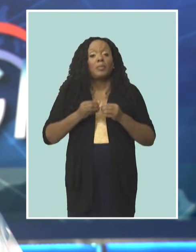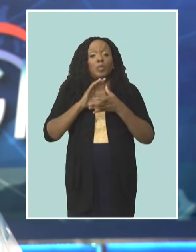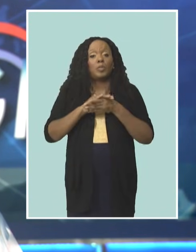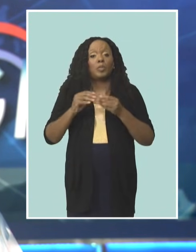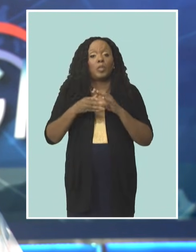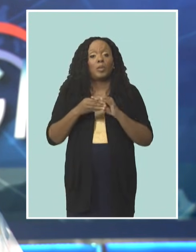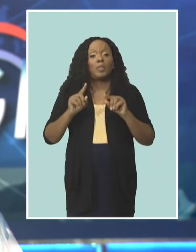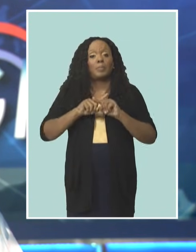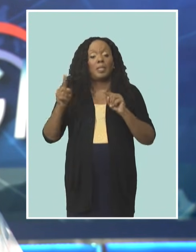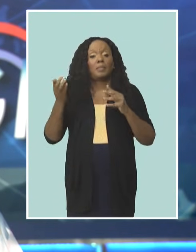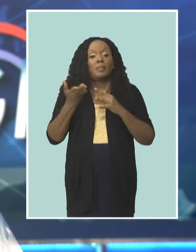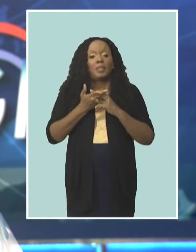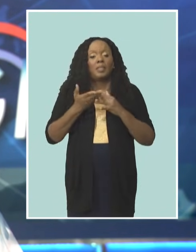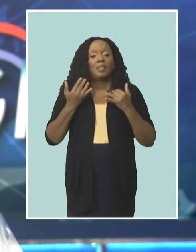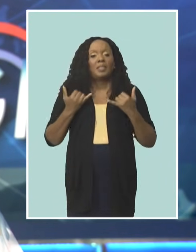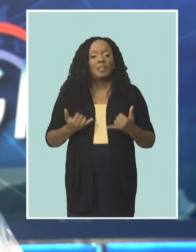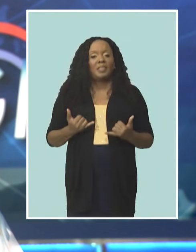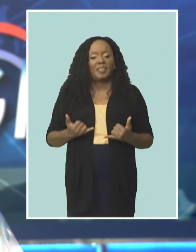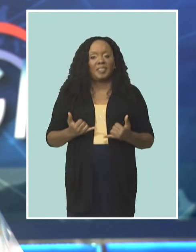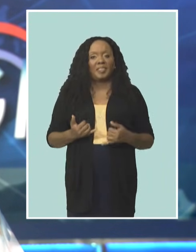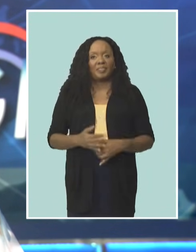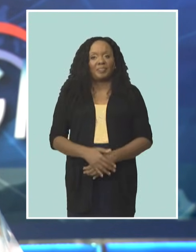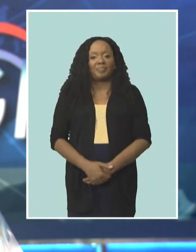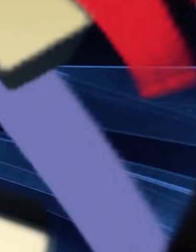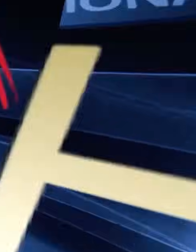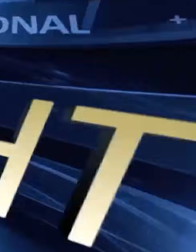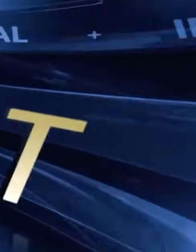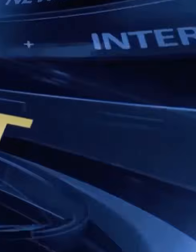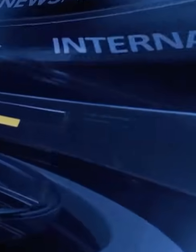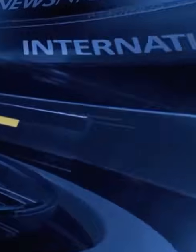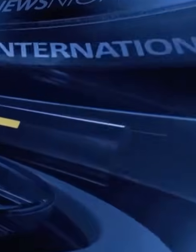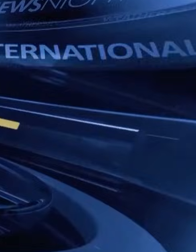a landmark institution in the Pine is renamed.